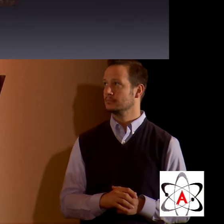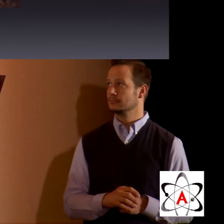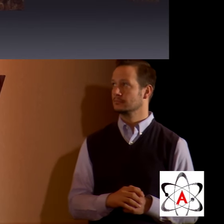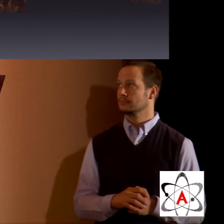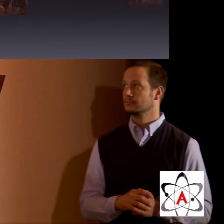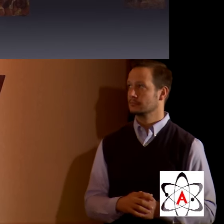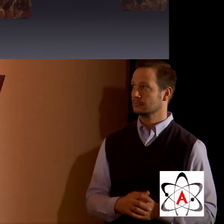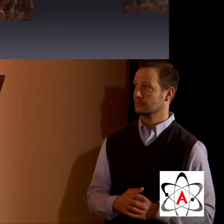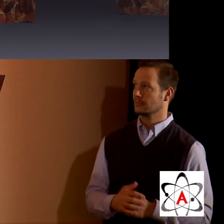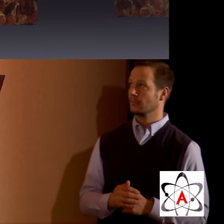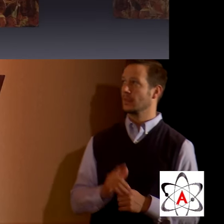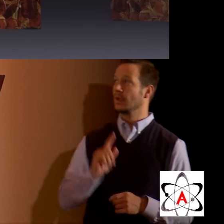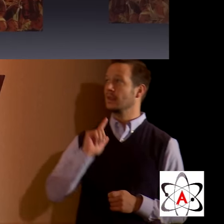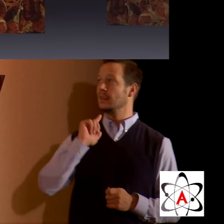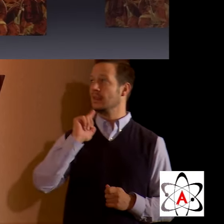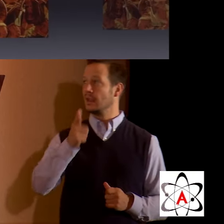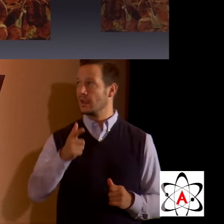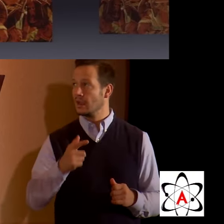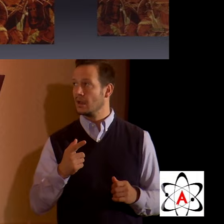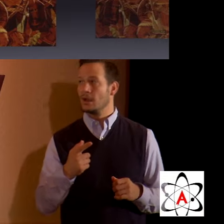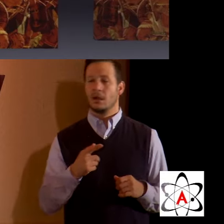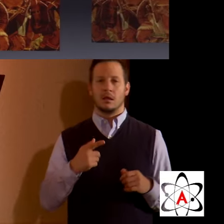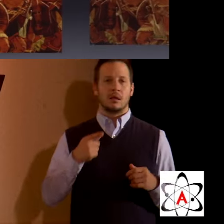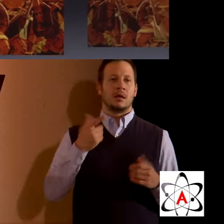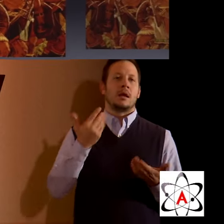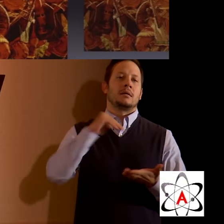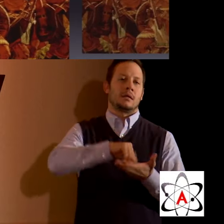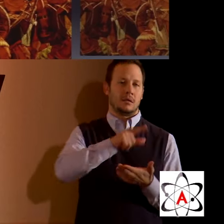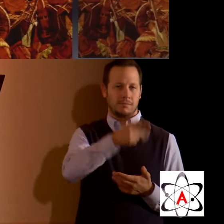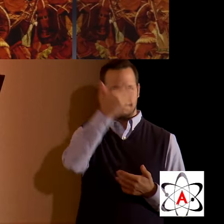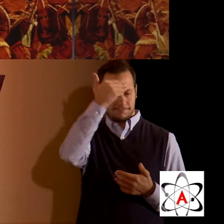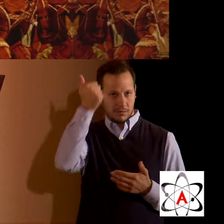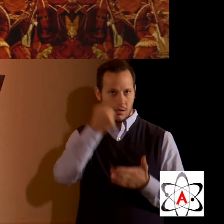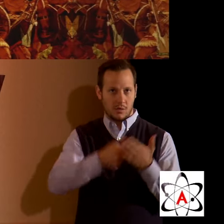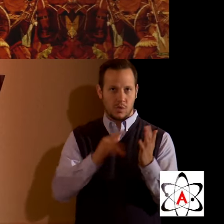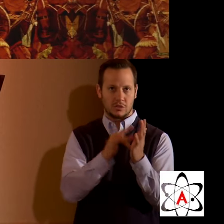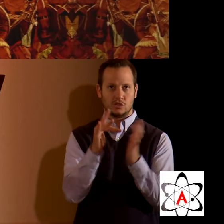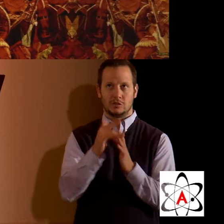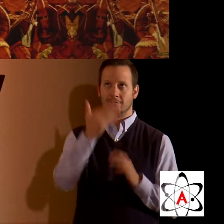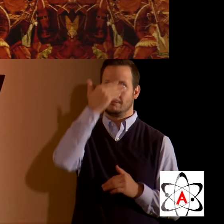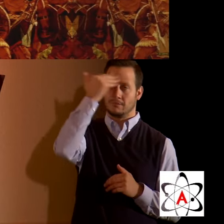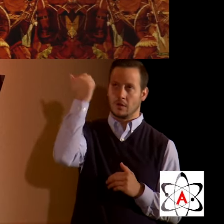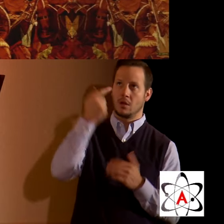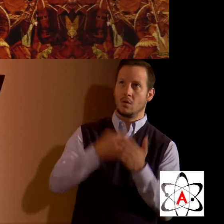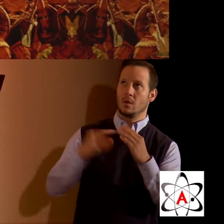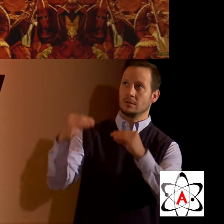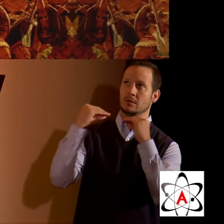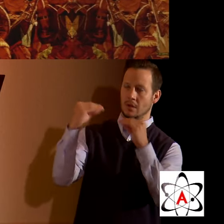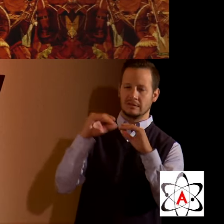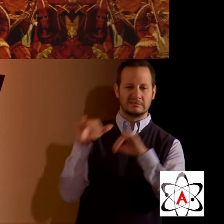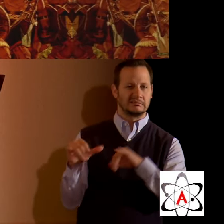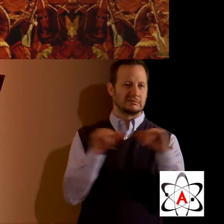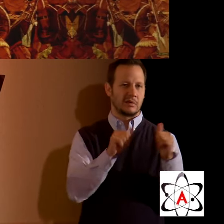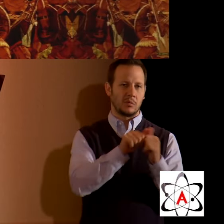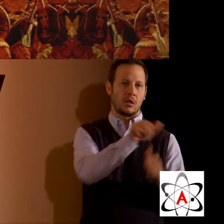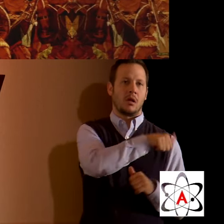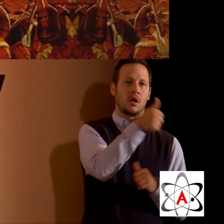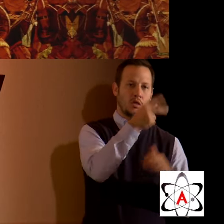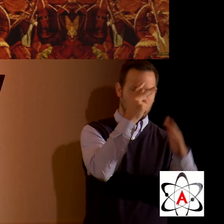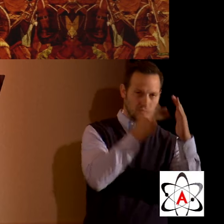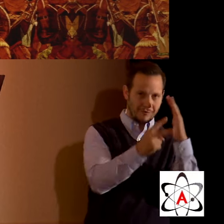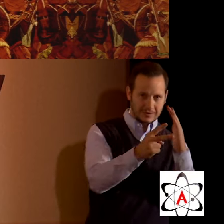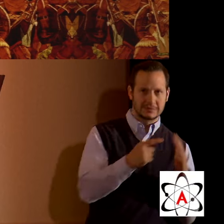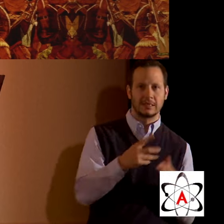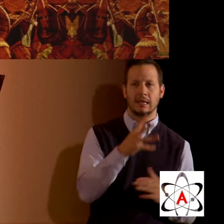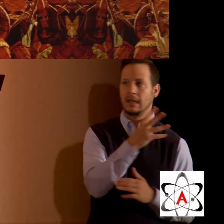Not long afterwards, the Nephites and the Lamanites forgot what Jesus had taught them the same way they forgot what all the other prophets had tried to teach them,